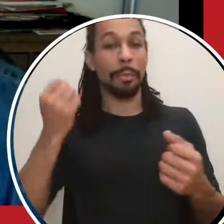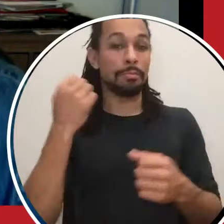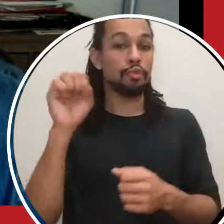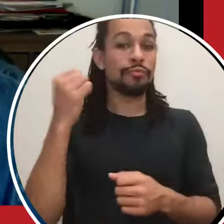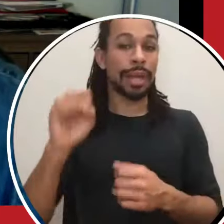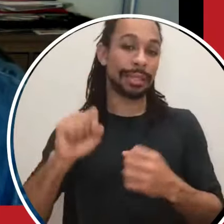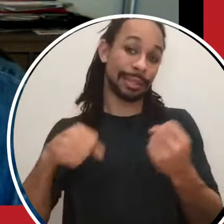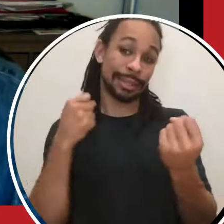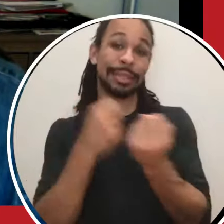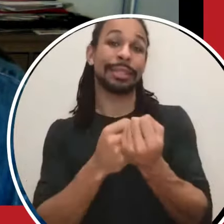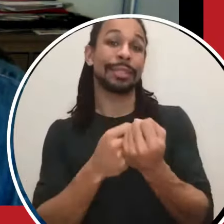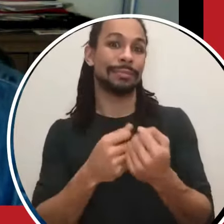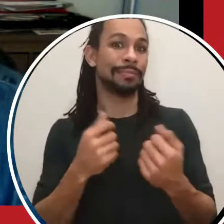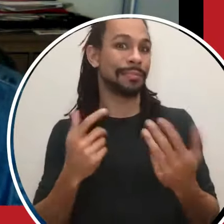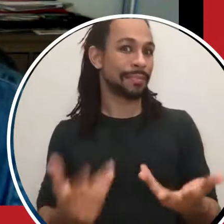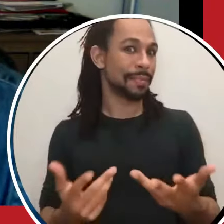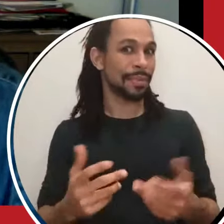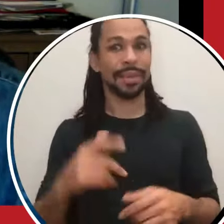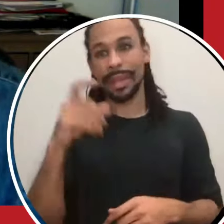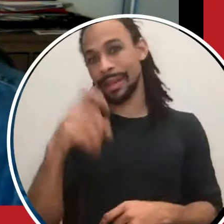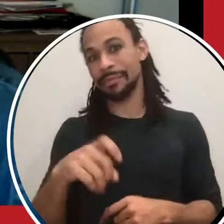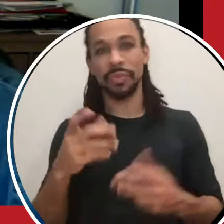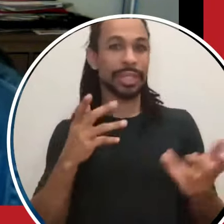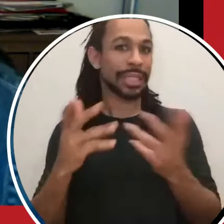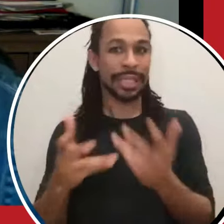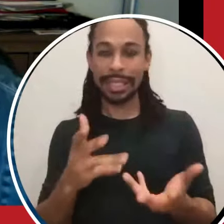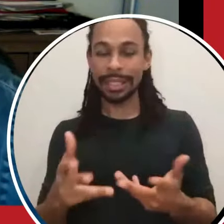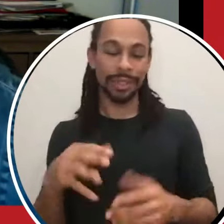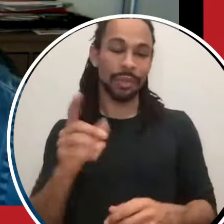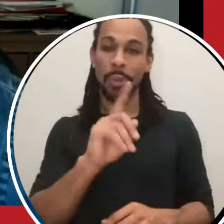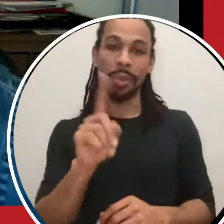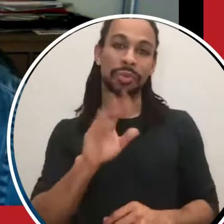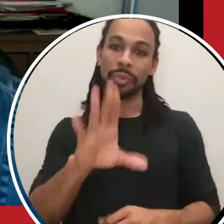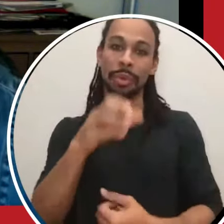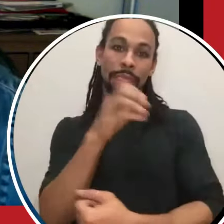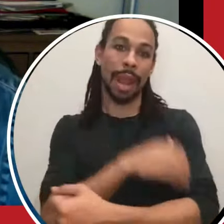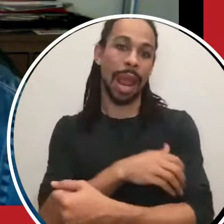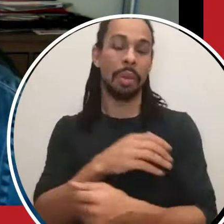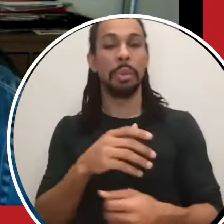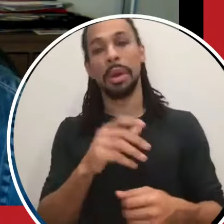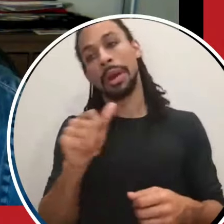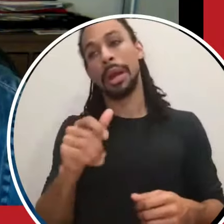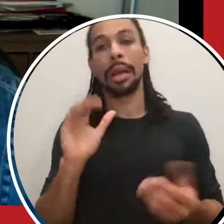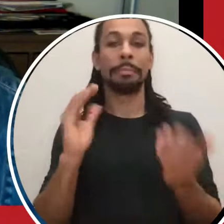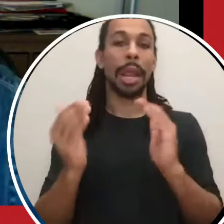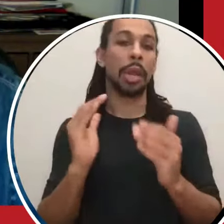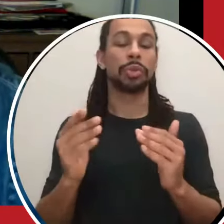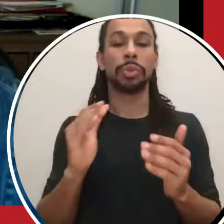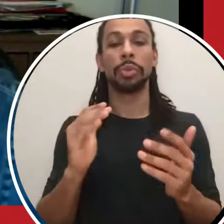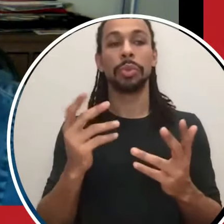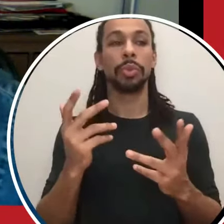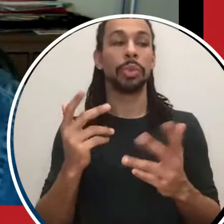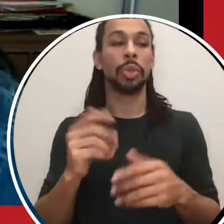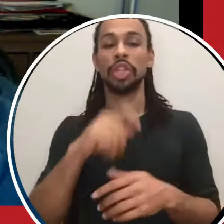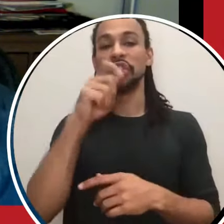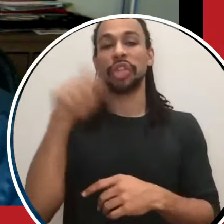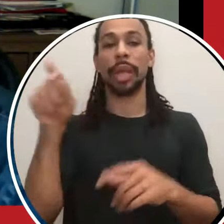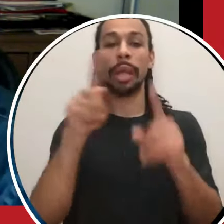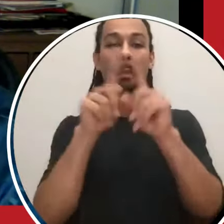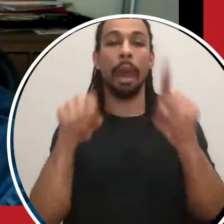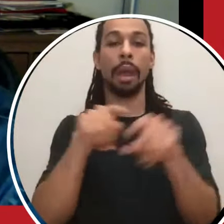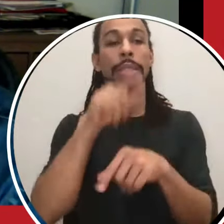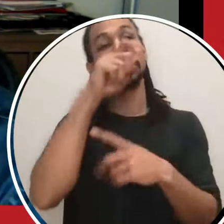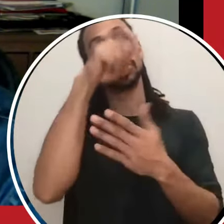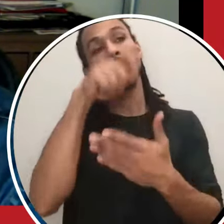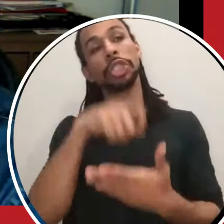about, okay, where is your power beside just, you know, checking a box for this person, and how can we build that and increase it? And